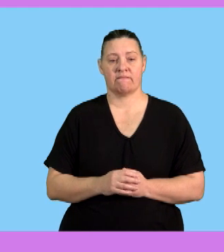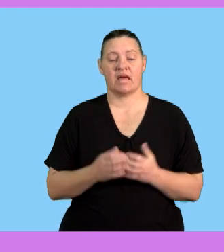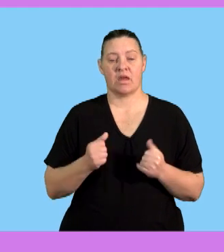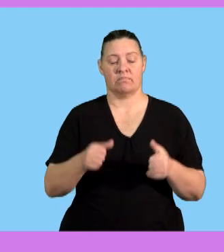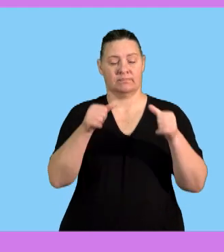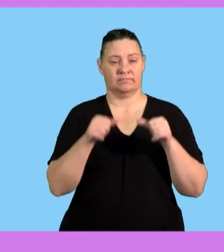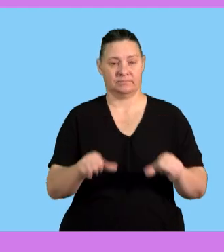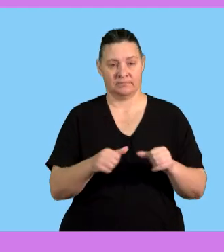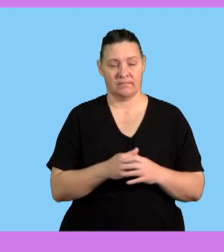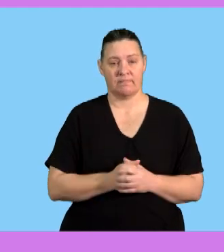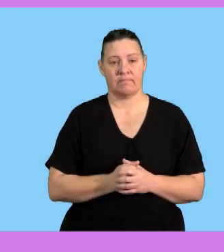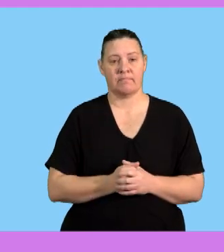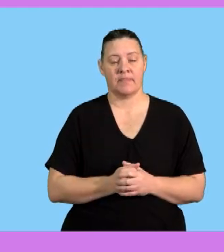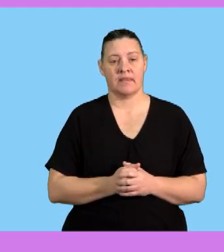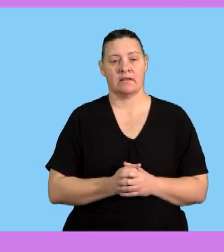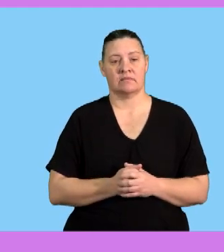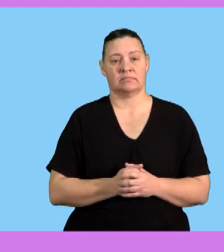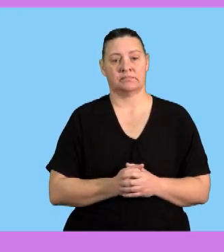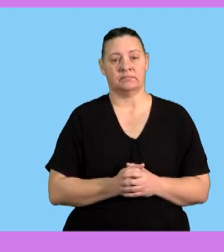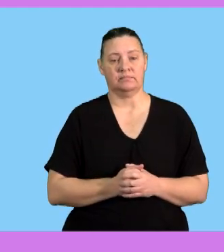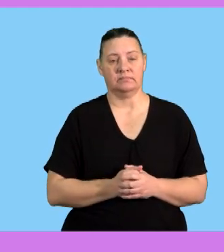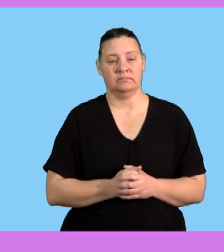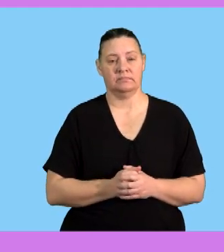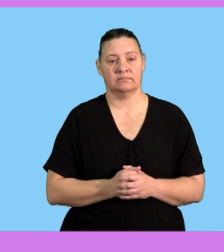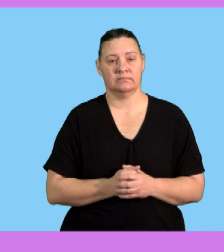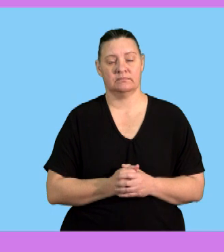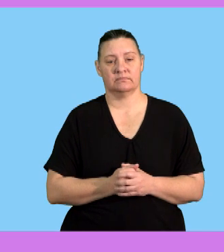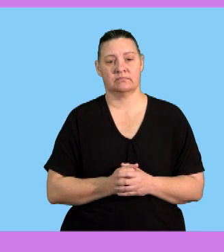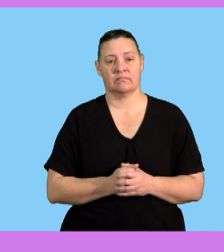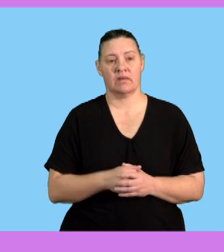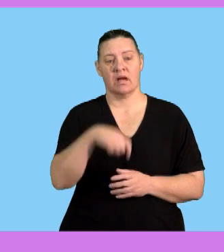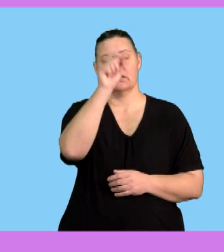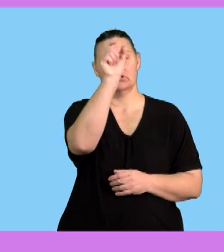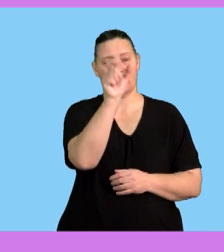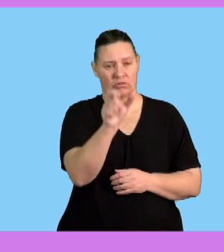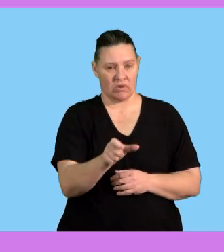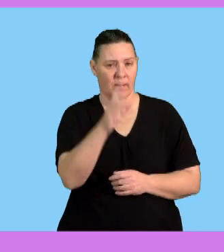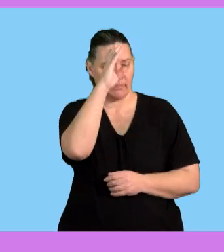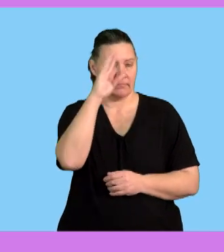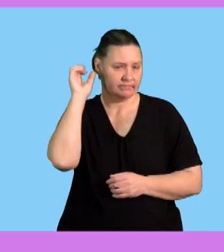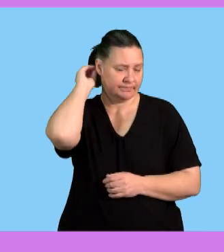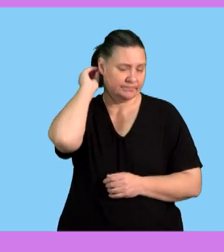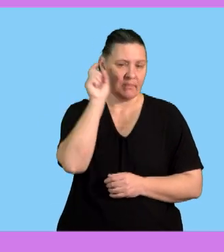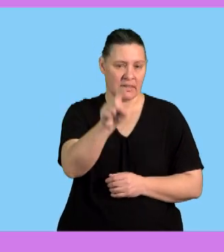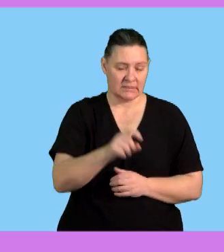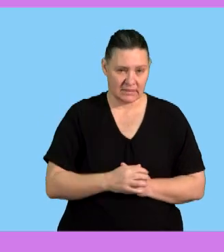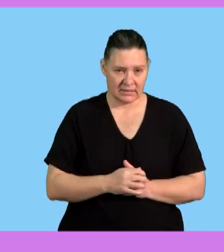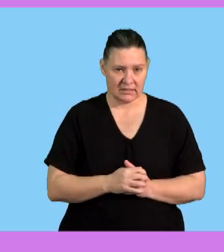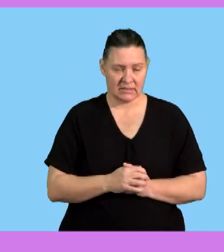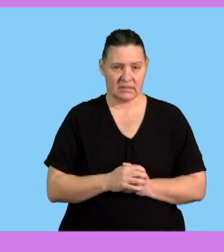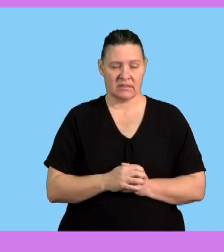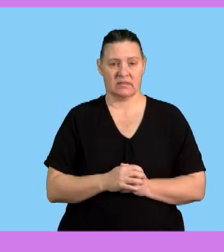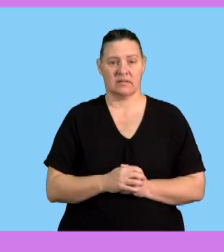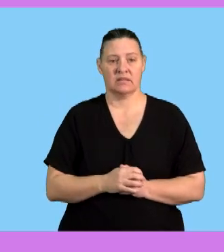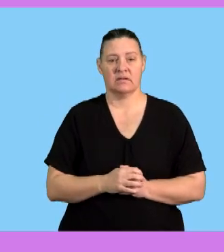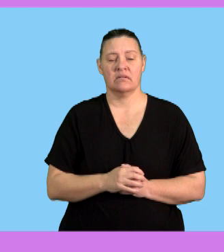move on to the next, which is the terminology you should remember. By